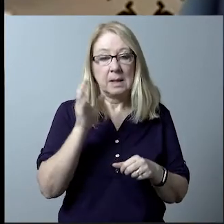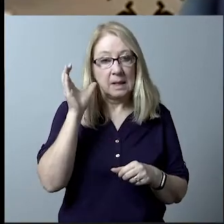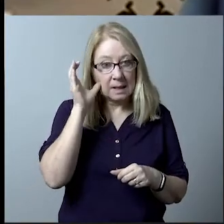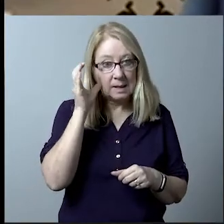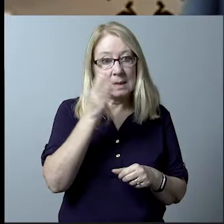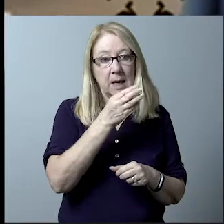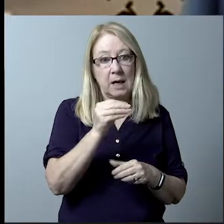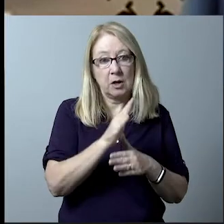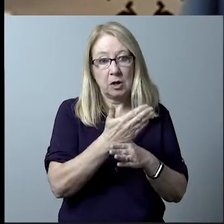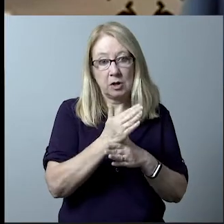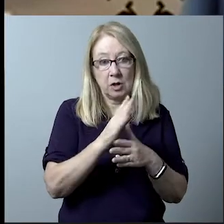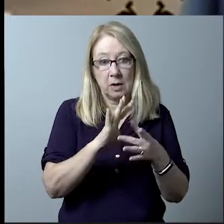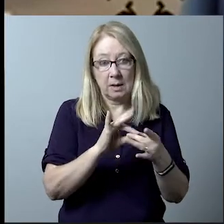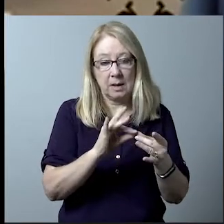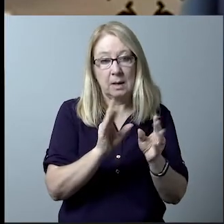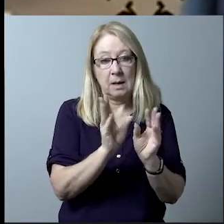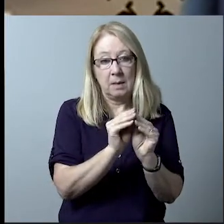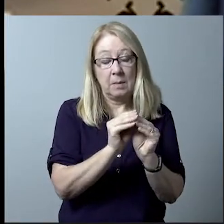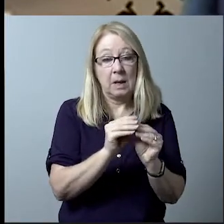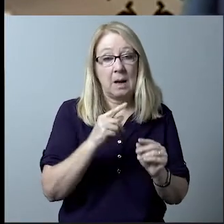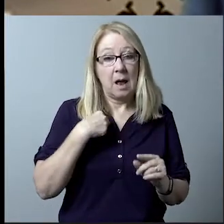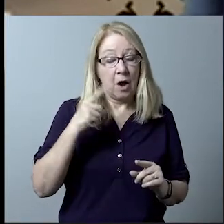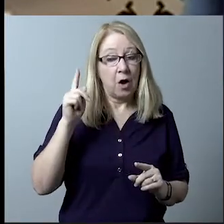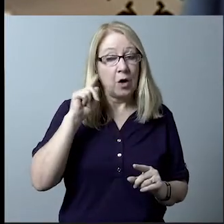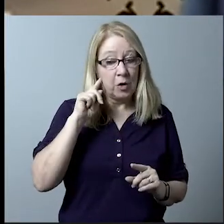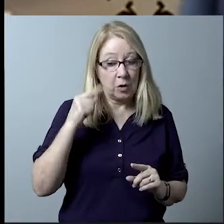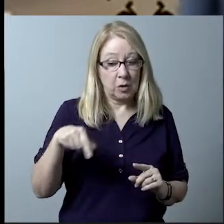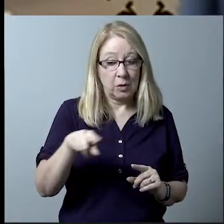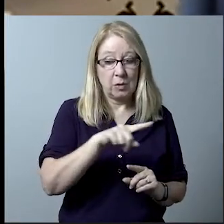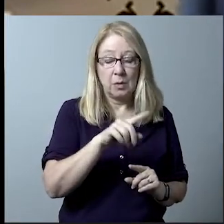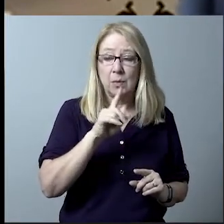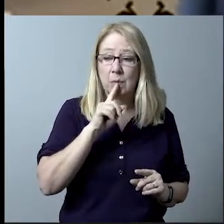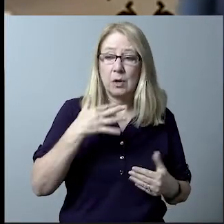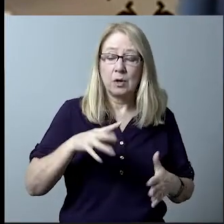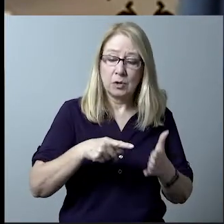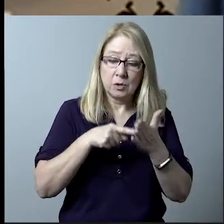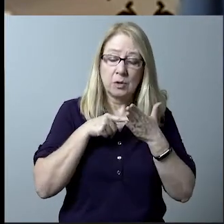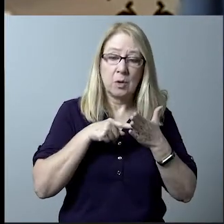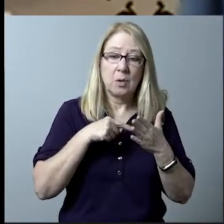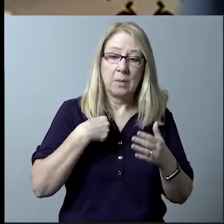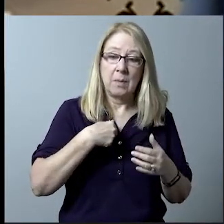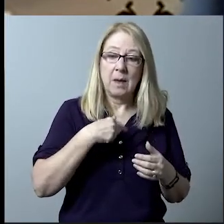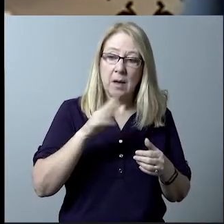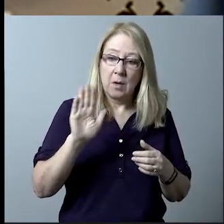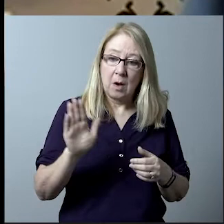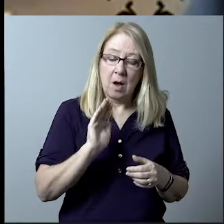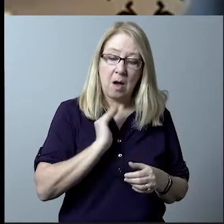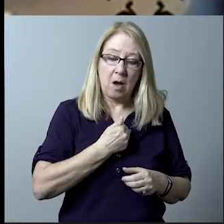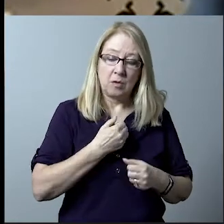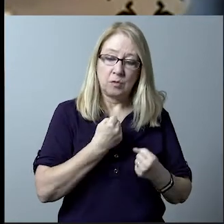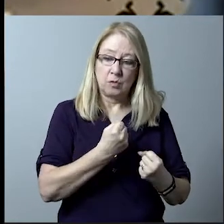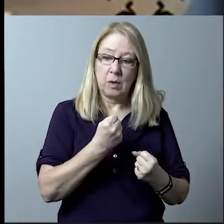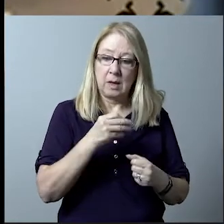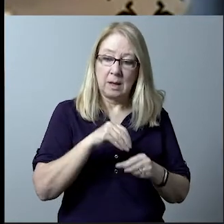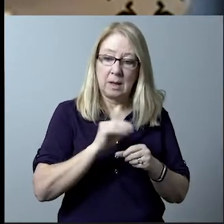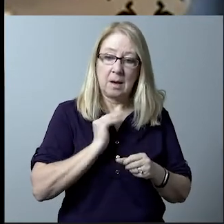campus listening and sharing session. I heard you. It's a testament to the strength and understanding of our